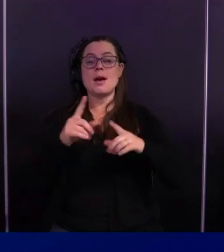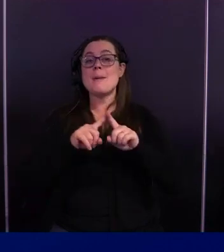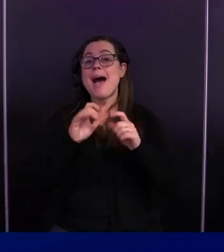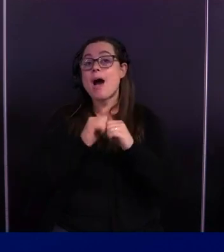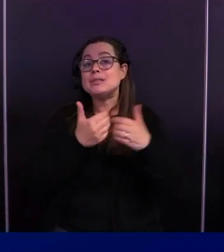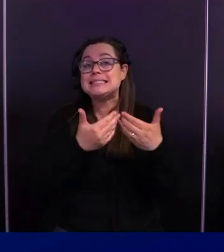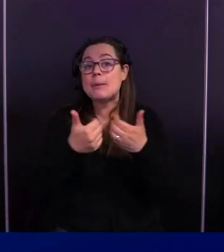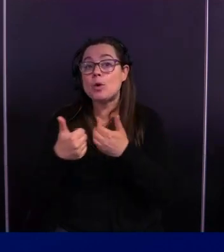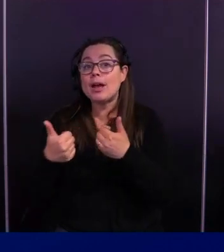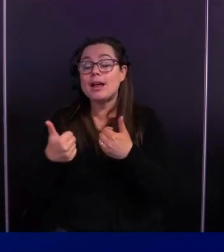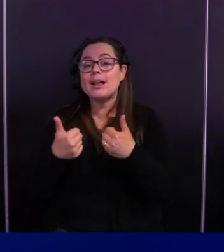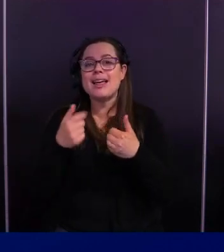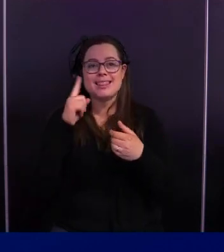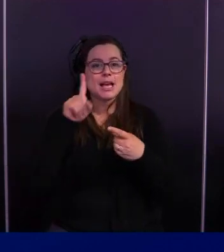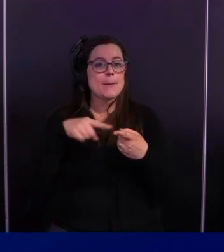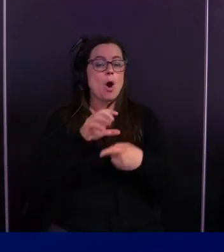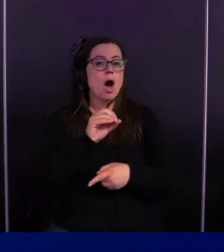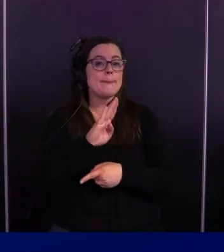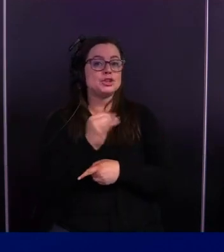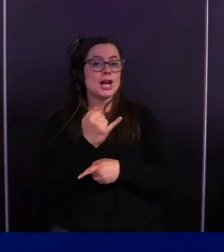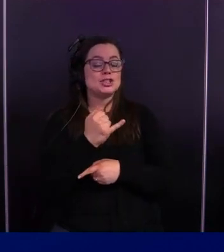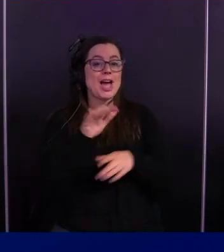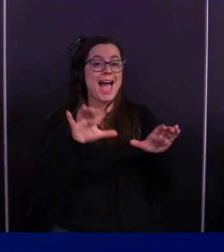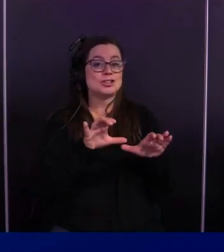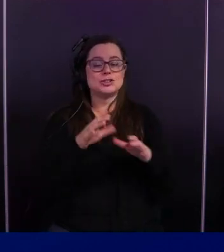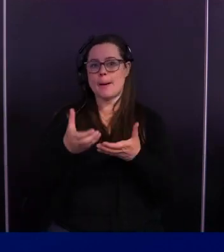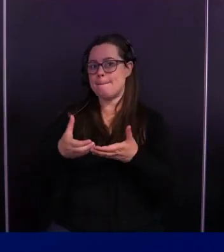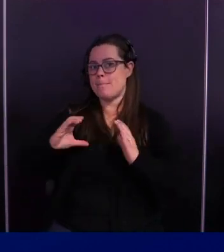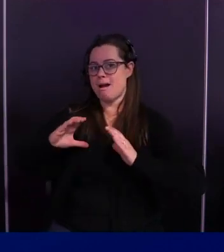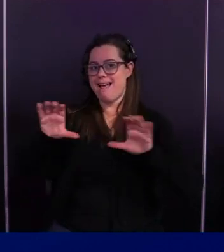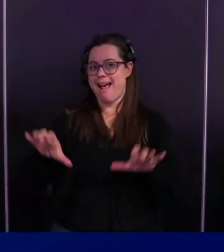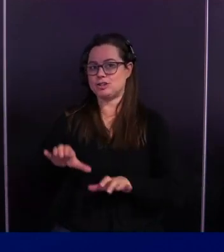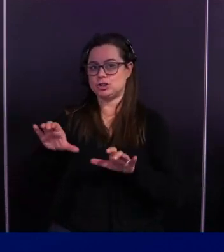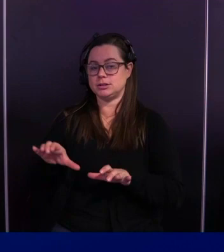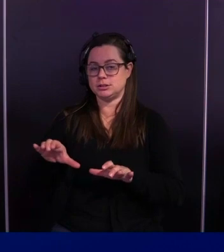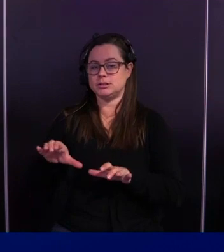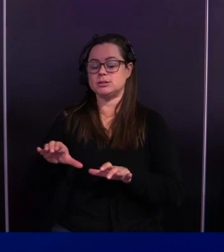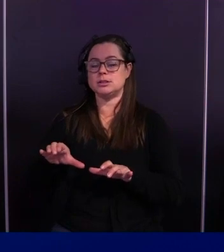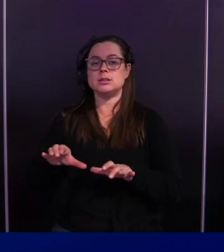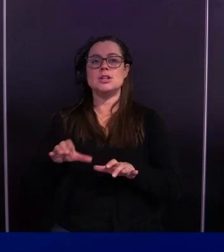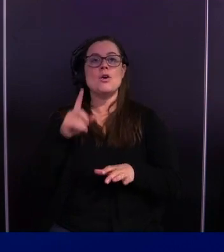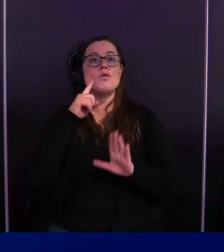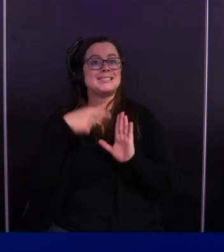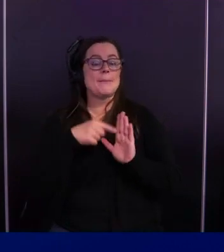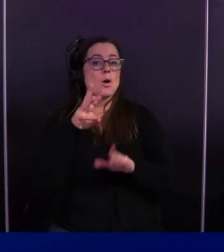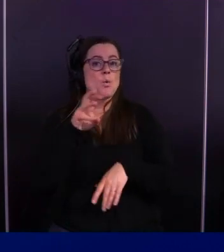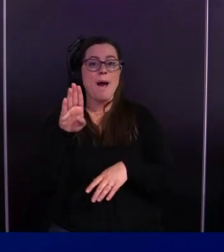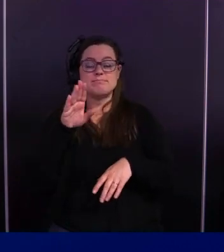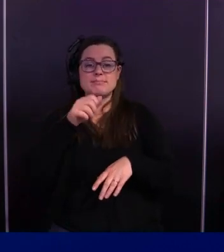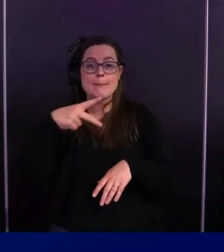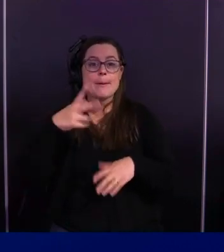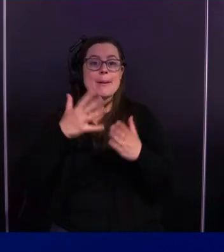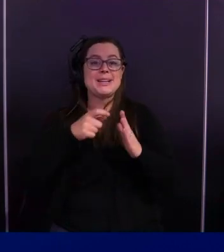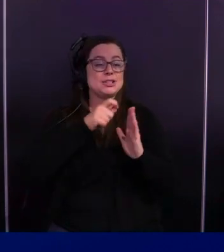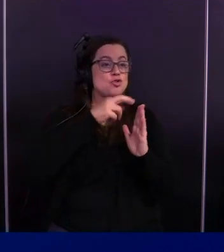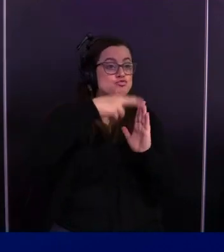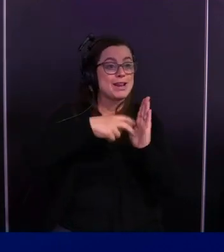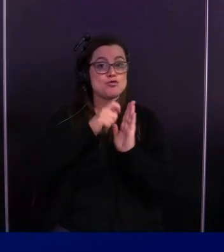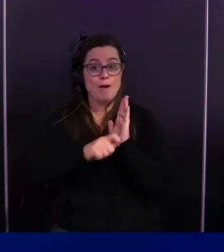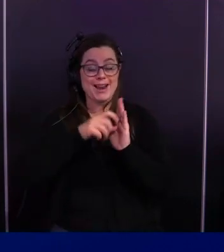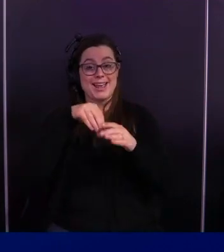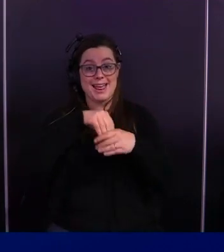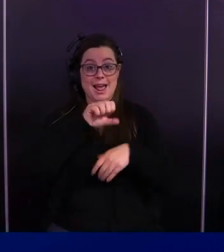to think about object actions and bucket actions. So for example, your web application might need to read and write objects in